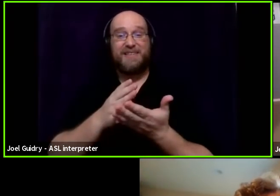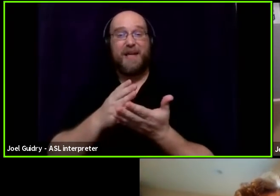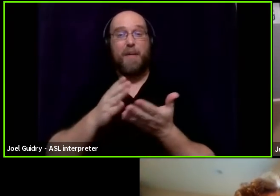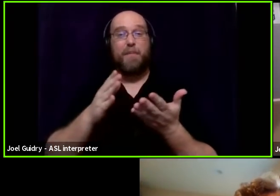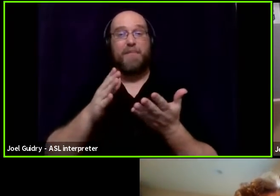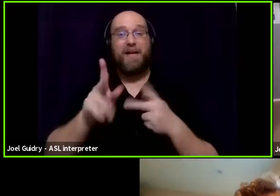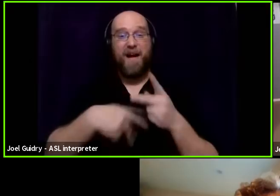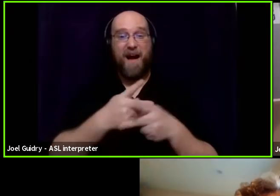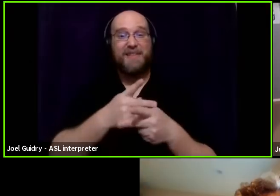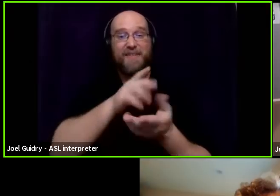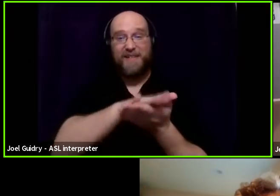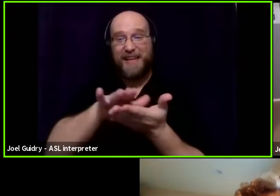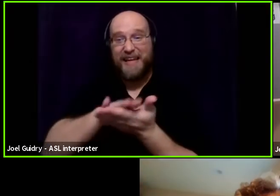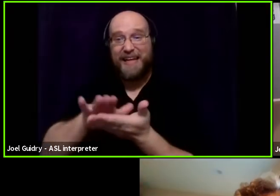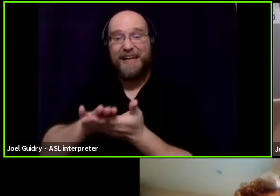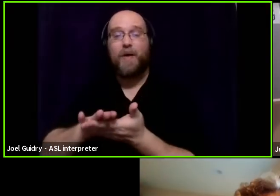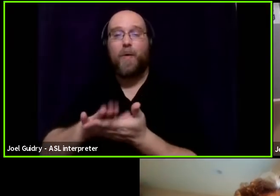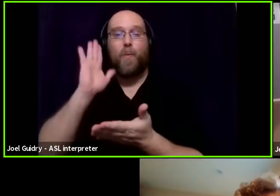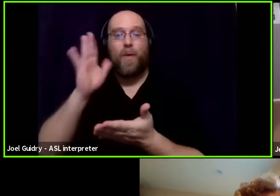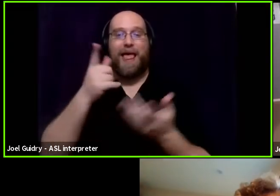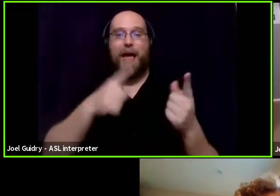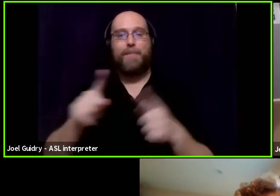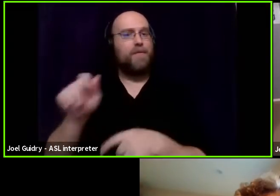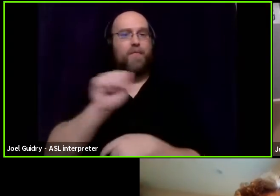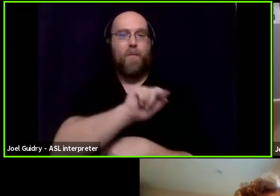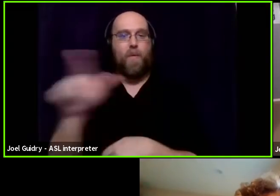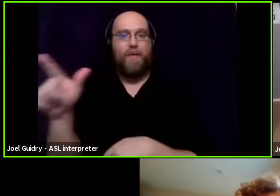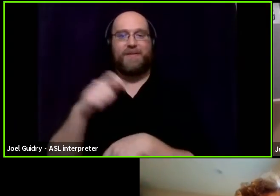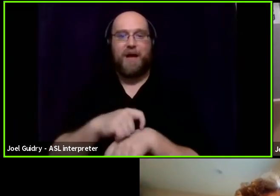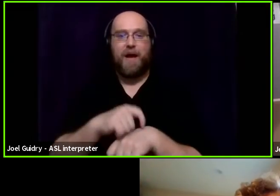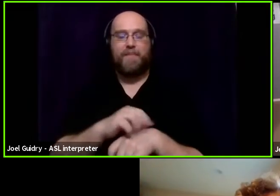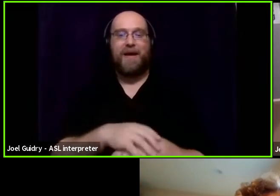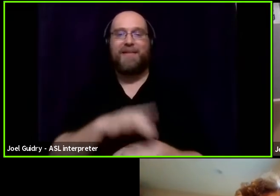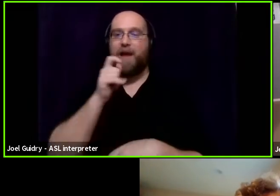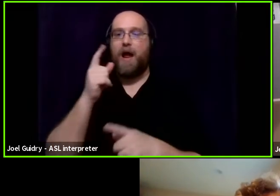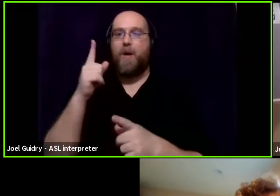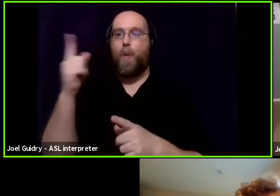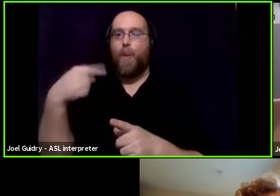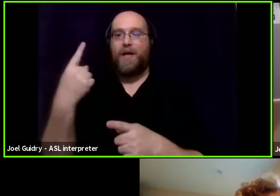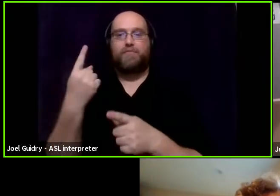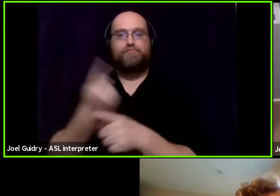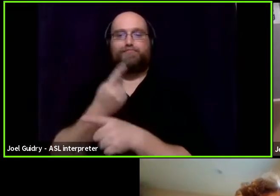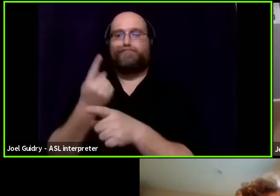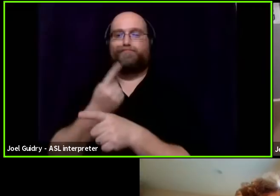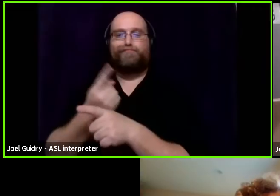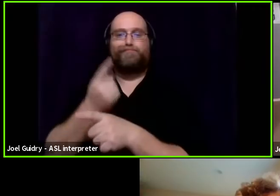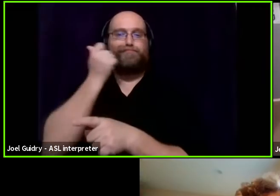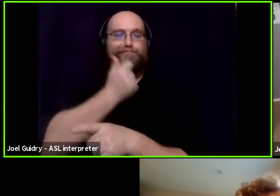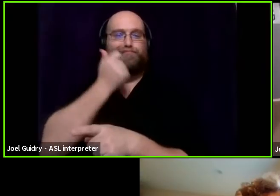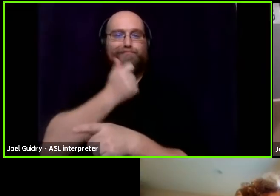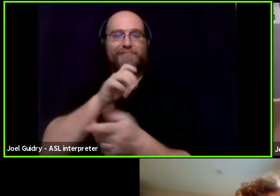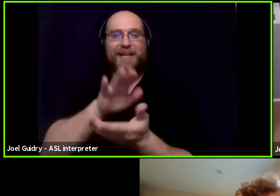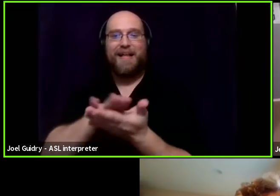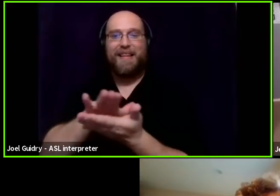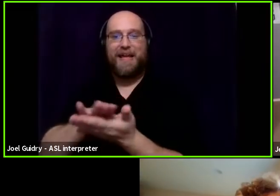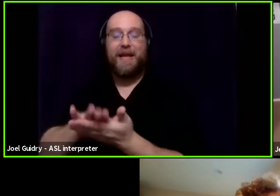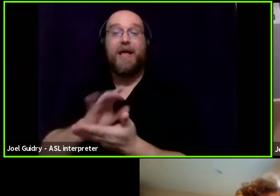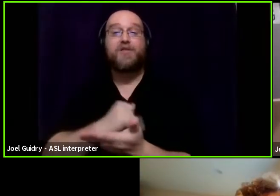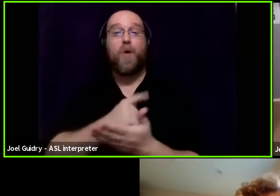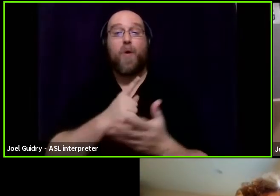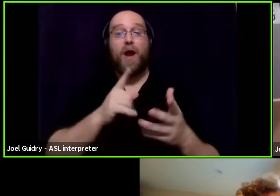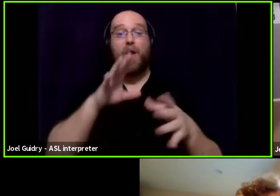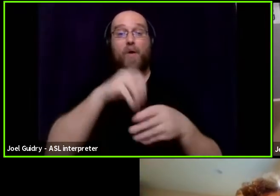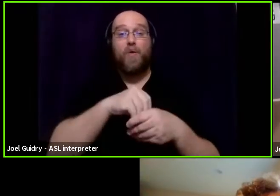time beyond just your routine cleaning. So this is the high touch items